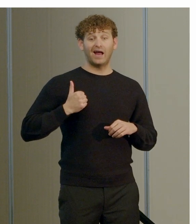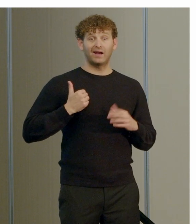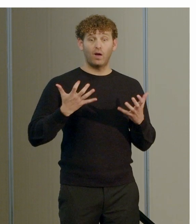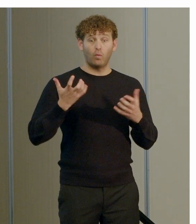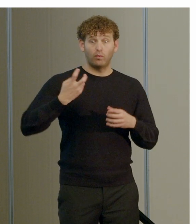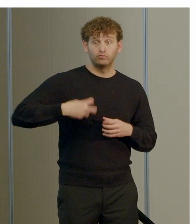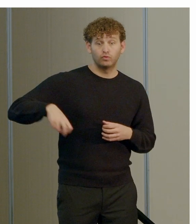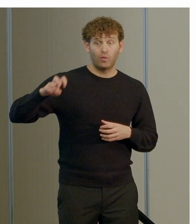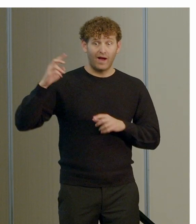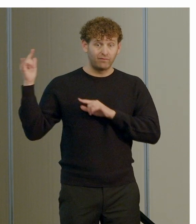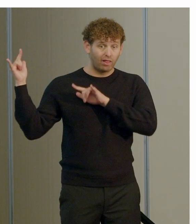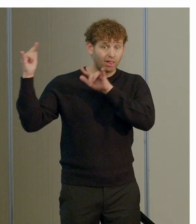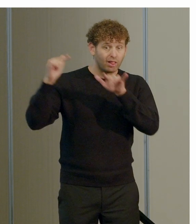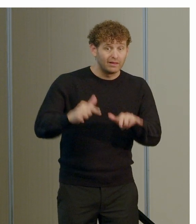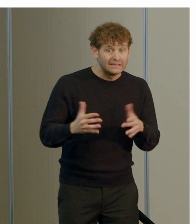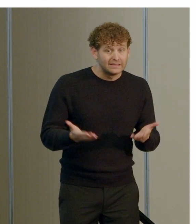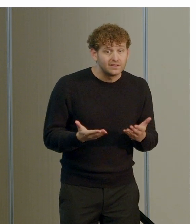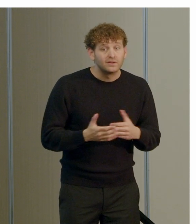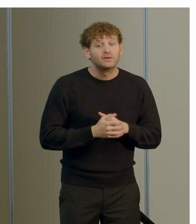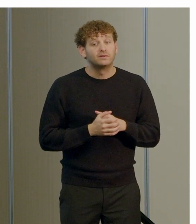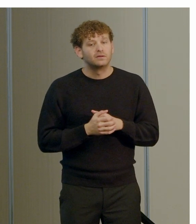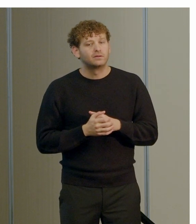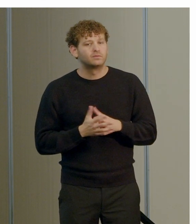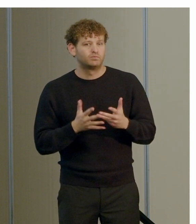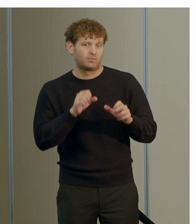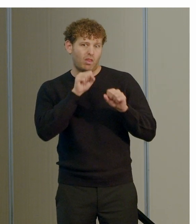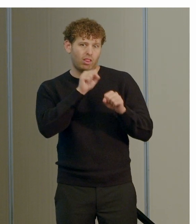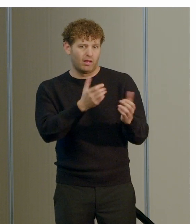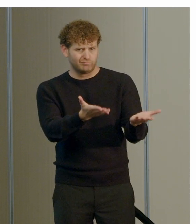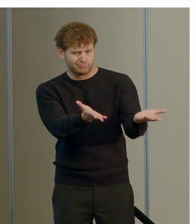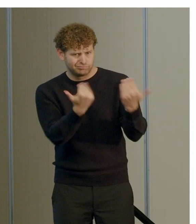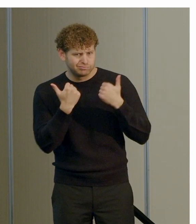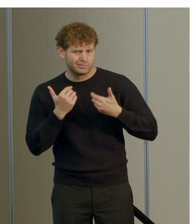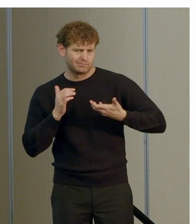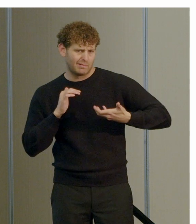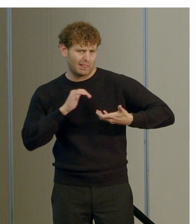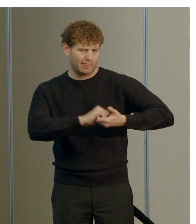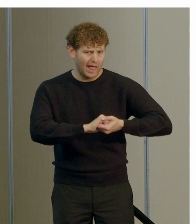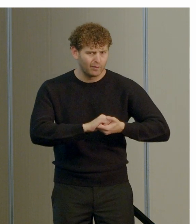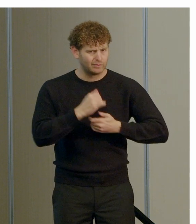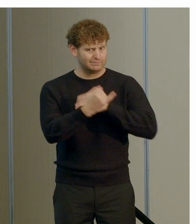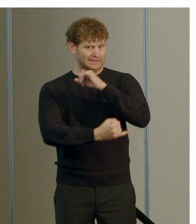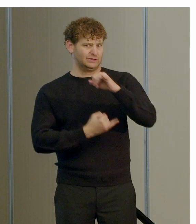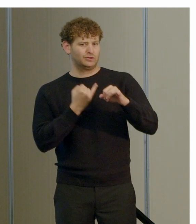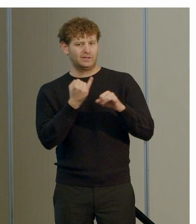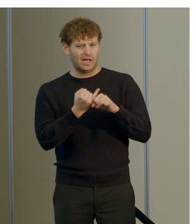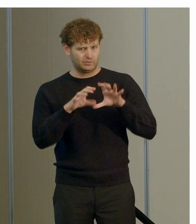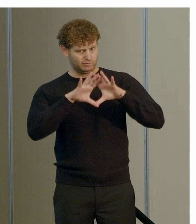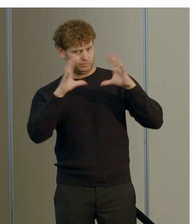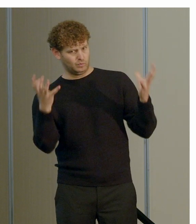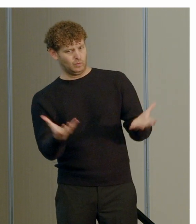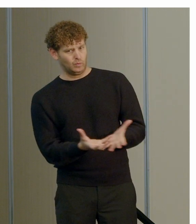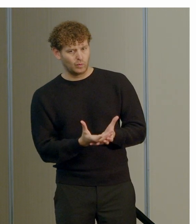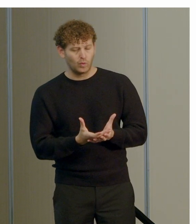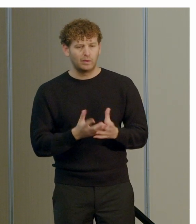that we love that. We want that to continue because it's easy to get different perspectives together.